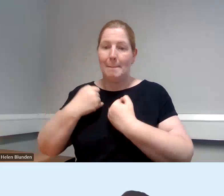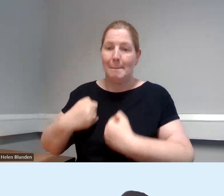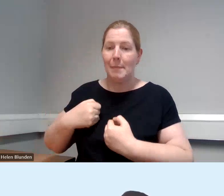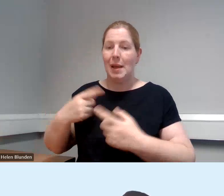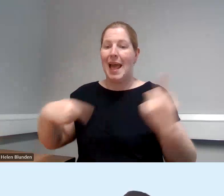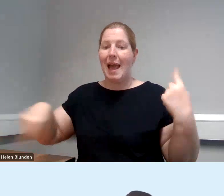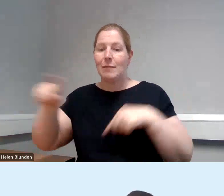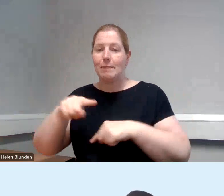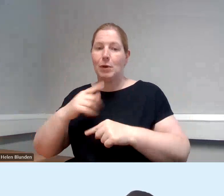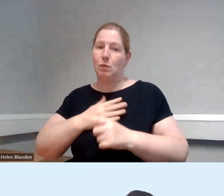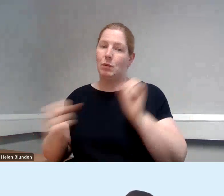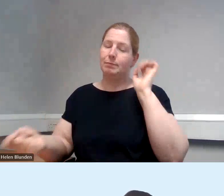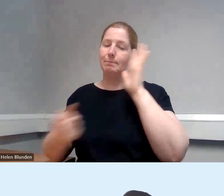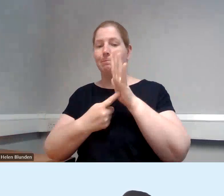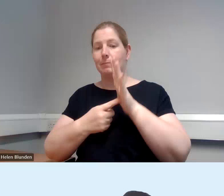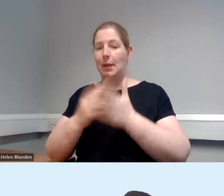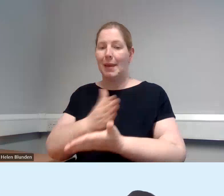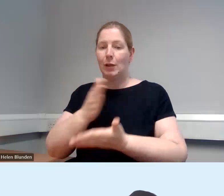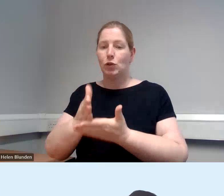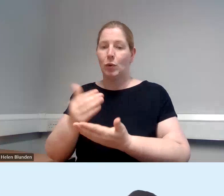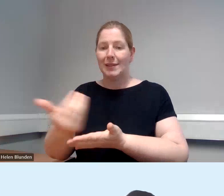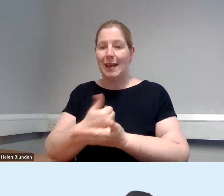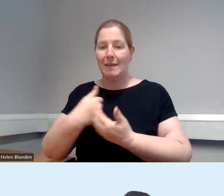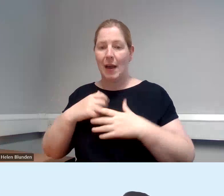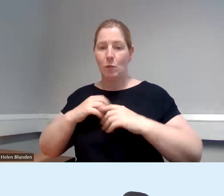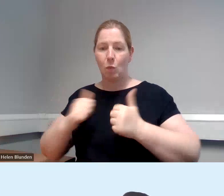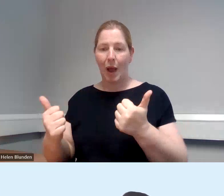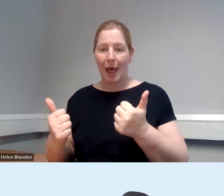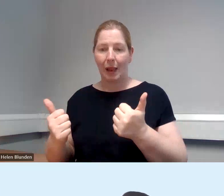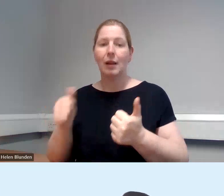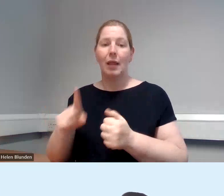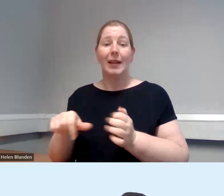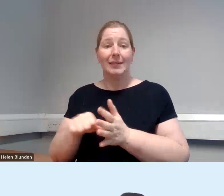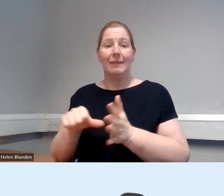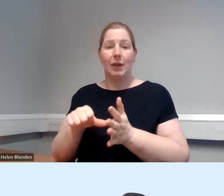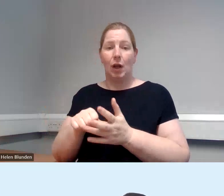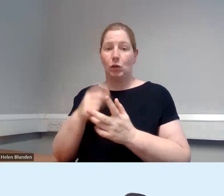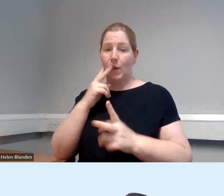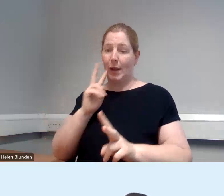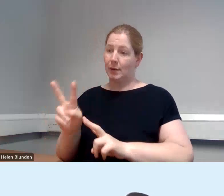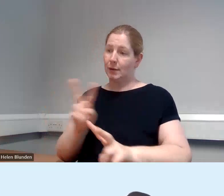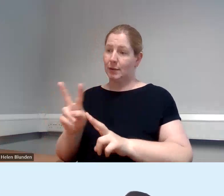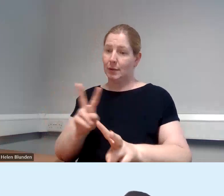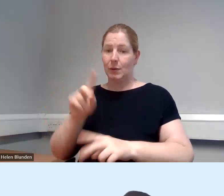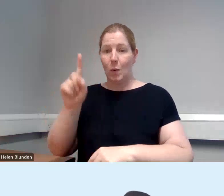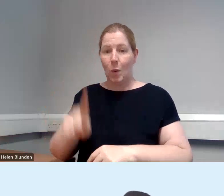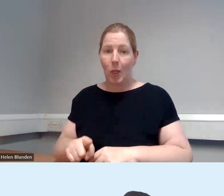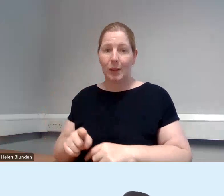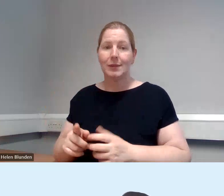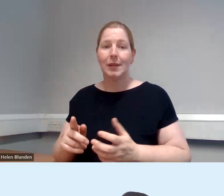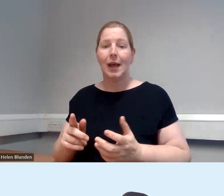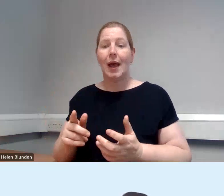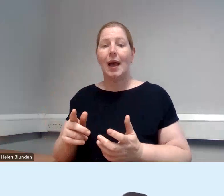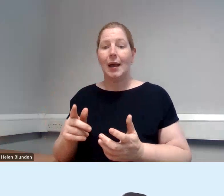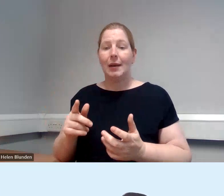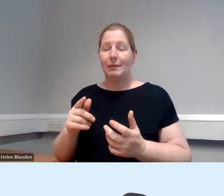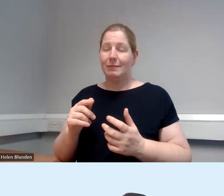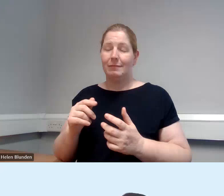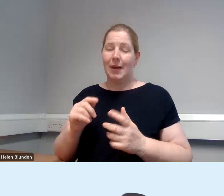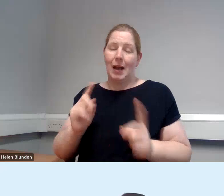that's really difficult to do if you've not got eyes on somebody all day every day. So whilst I can't speak to your specific situation, I